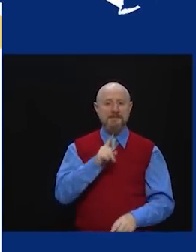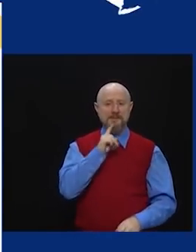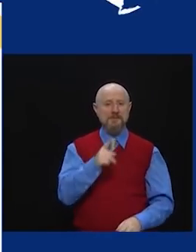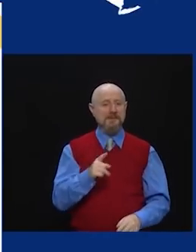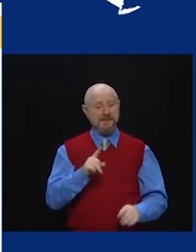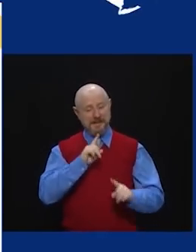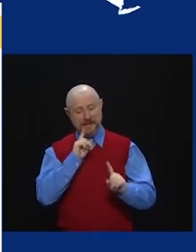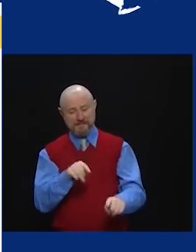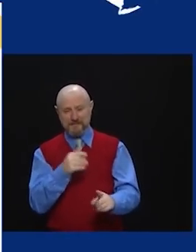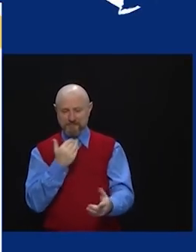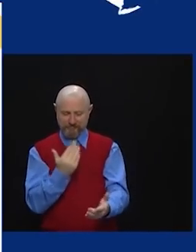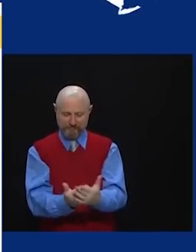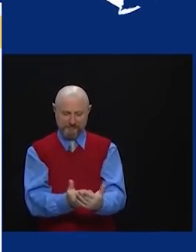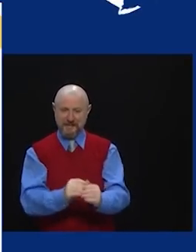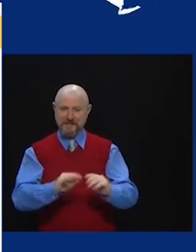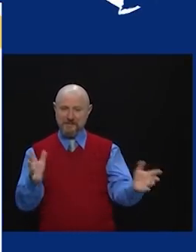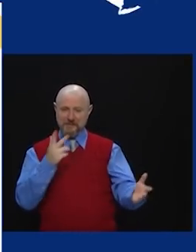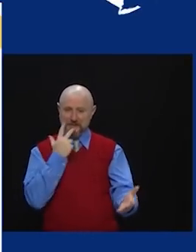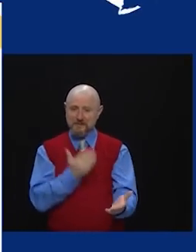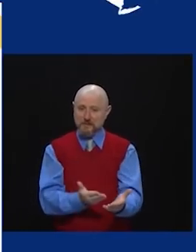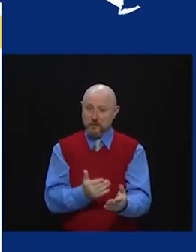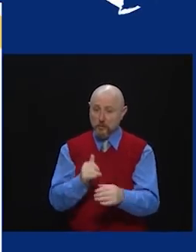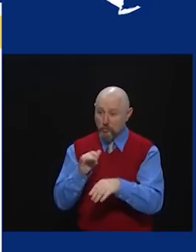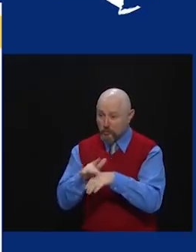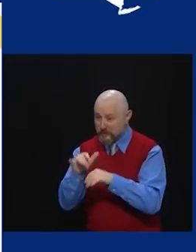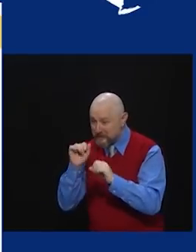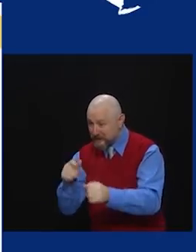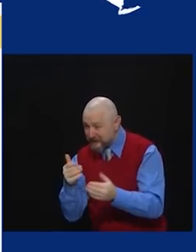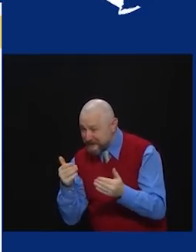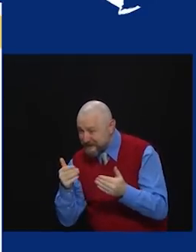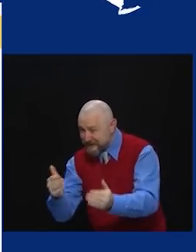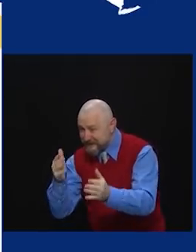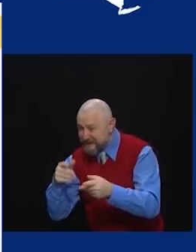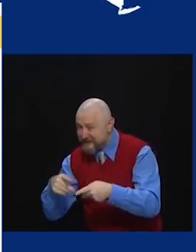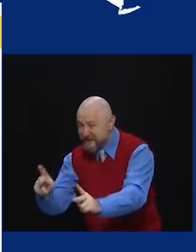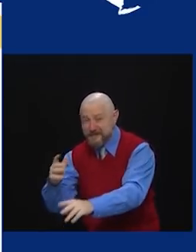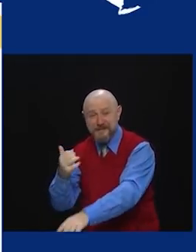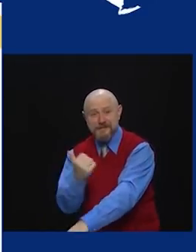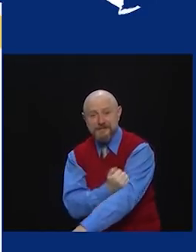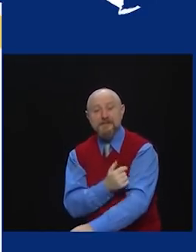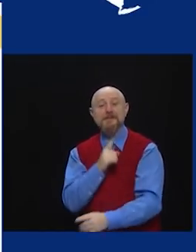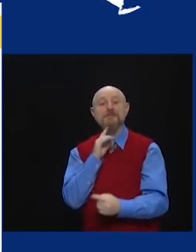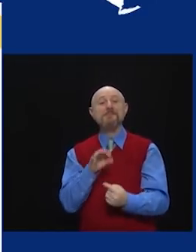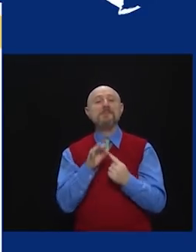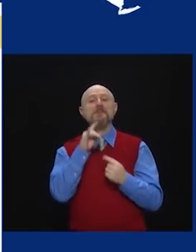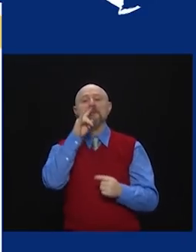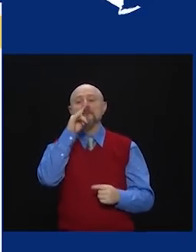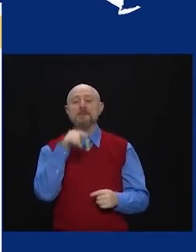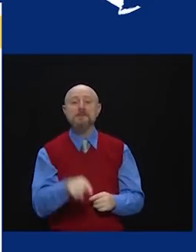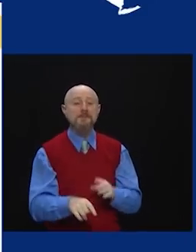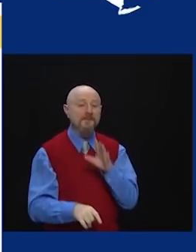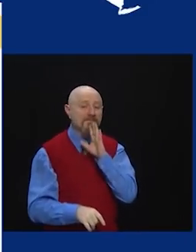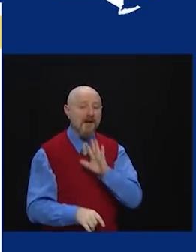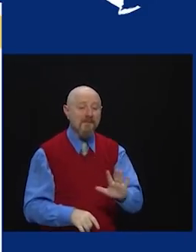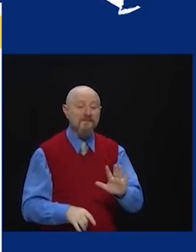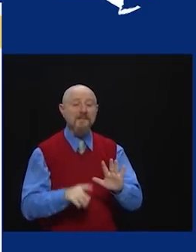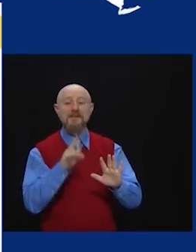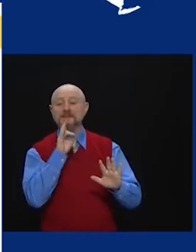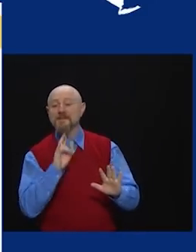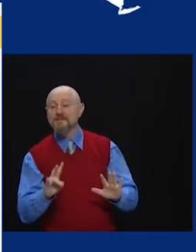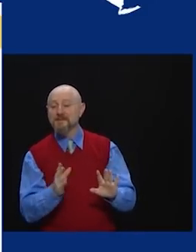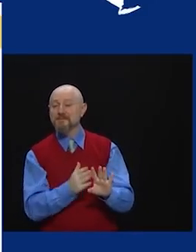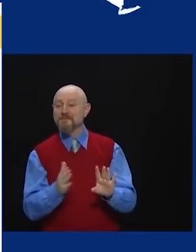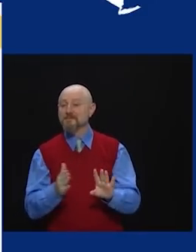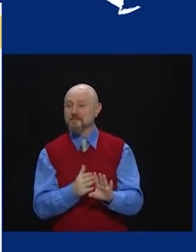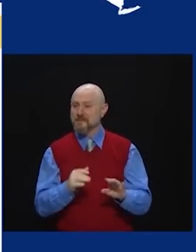every age eligible, particularly your children, because your children, your 5 and 7-year-old who are eligible to be vaccinated,